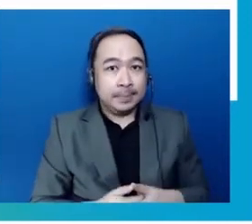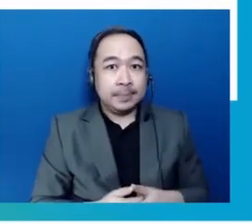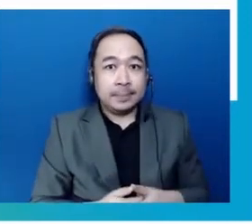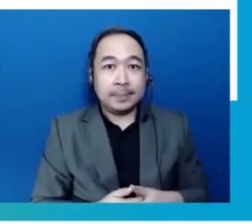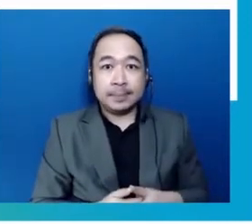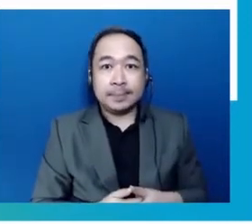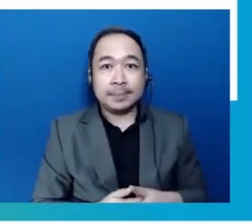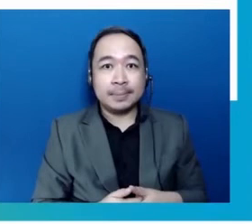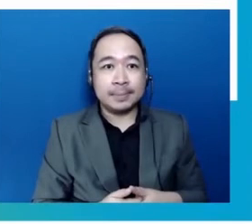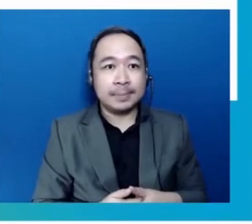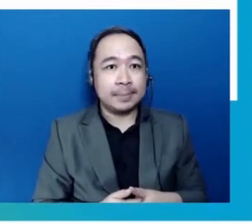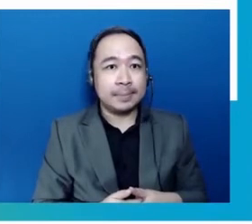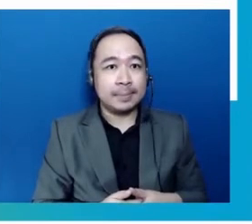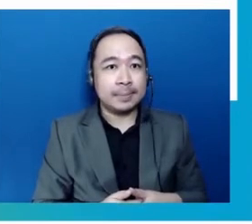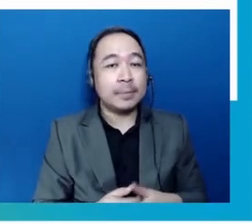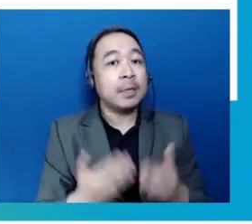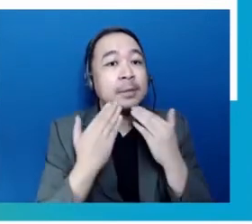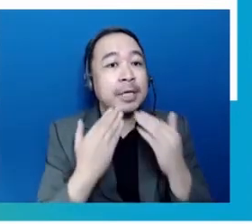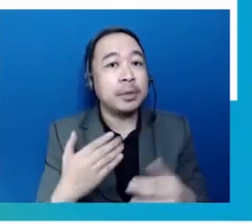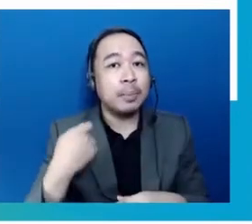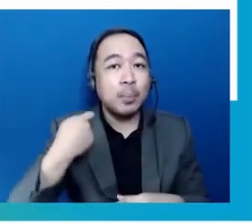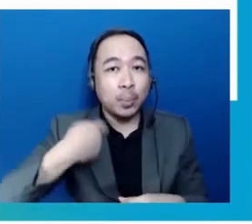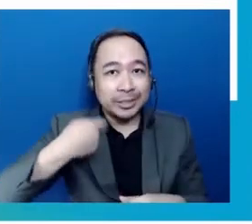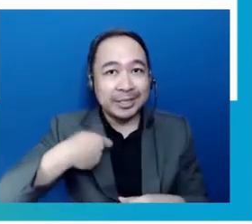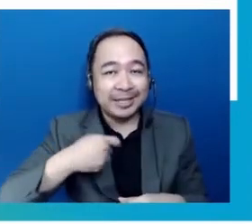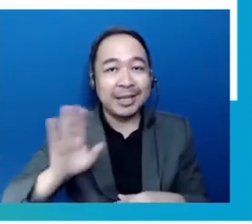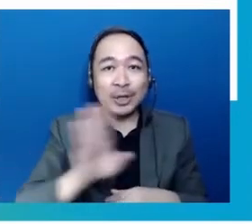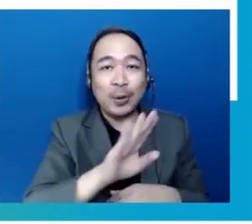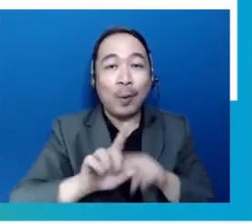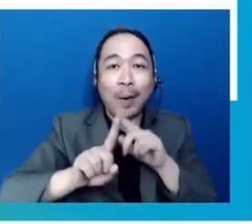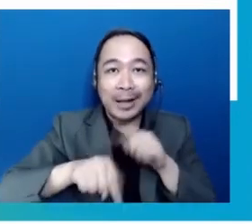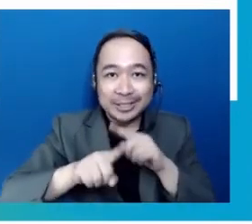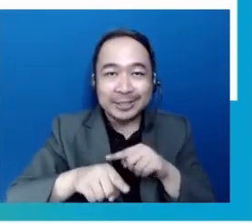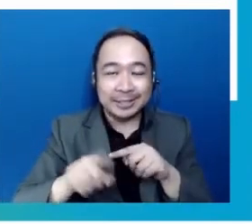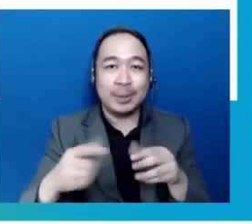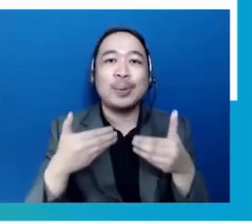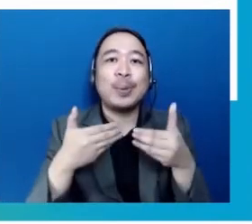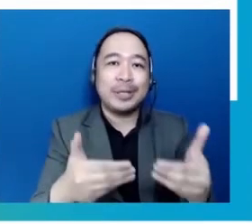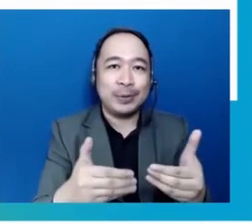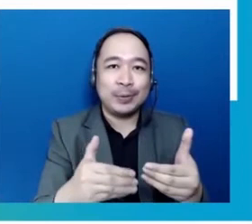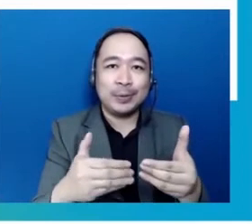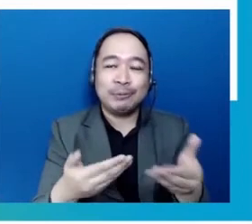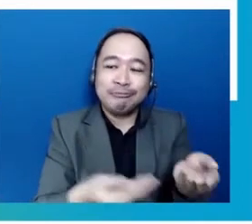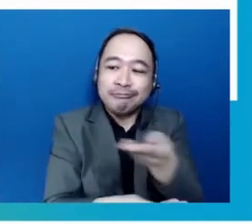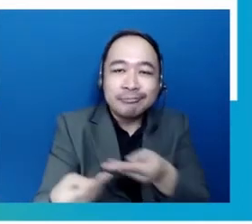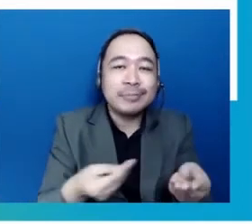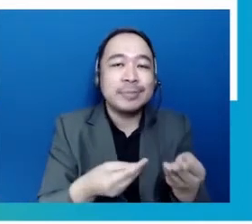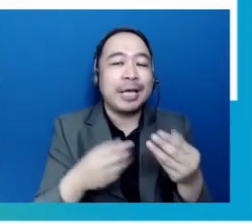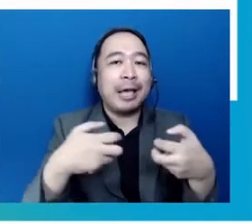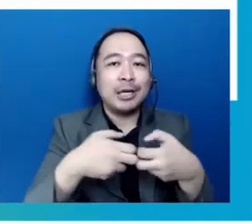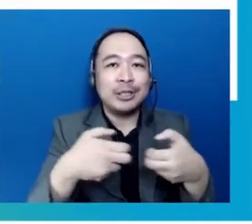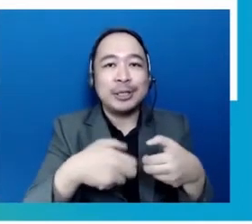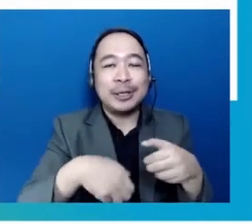Thank you, Mr. President, for those answers. And we will continue to engage with the energy policy review